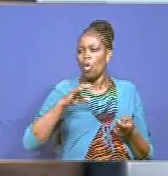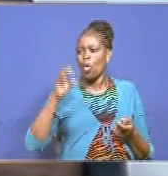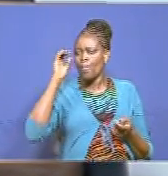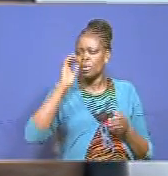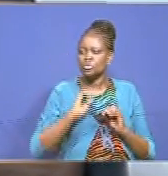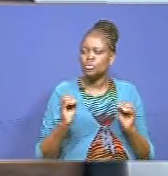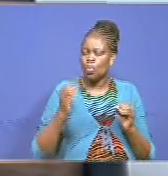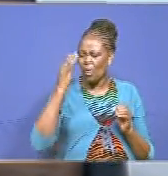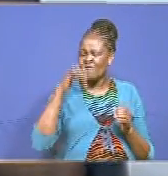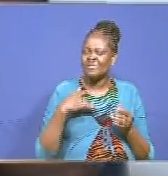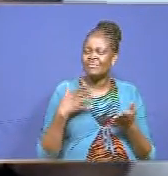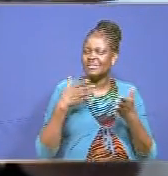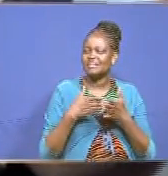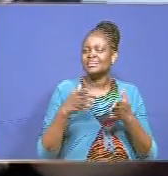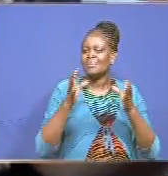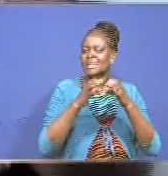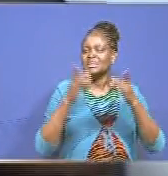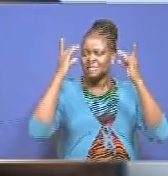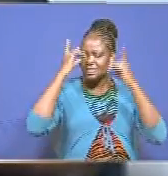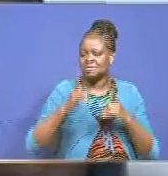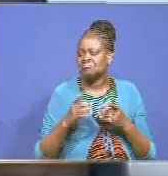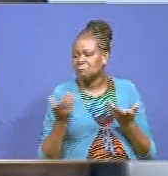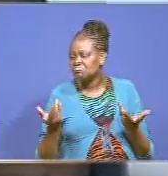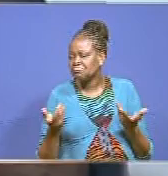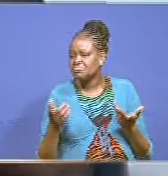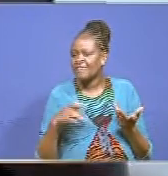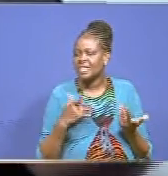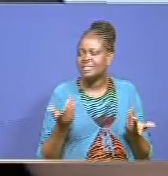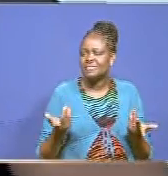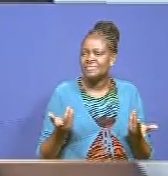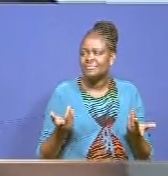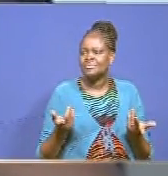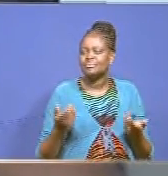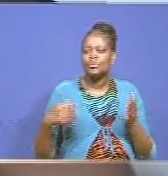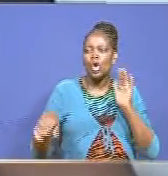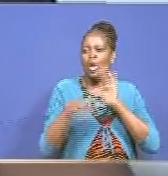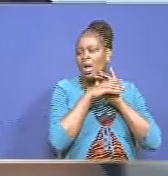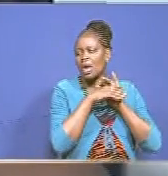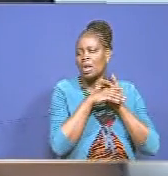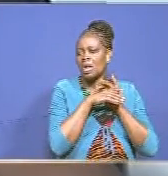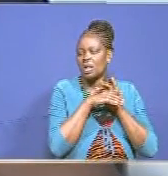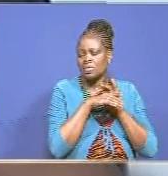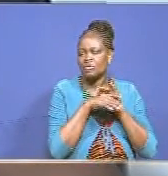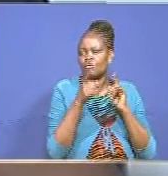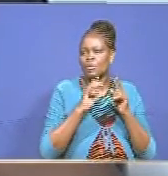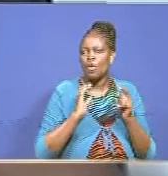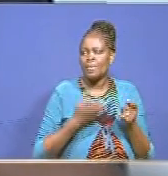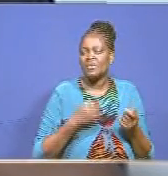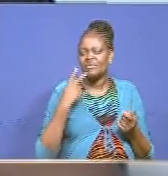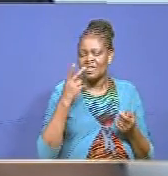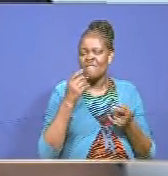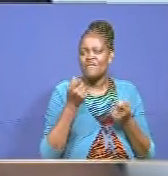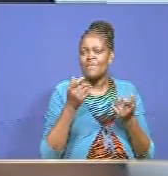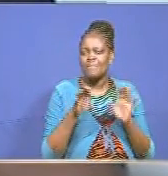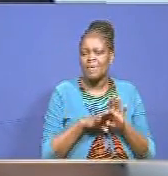against this party's decision or they go against this party's decision, they'll be removed from some of those committees. And we've seen a few members